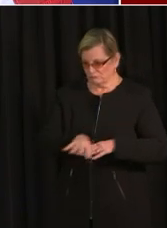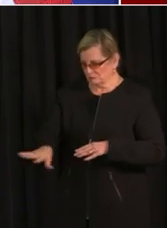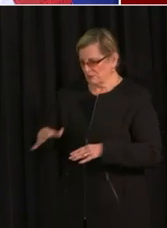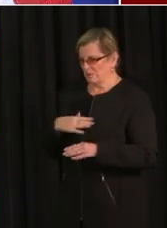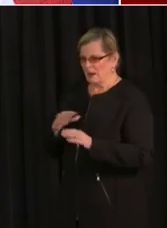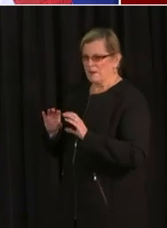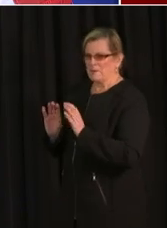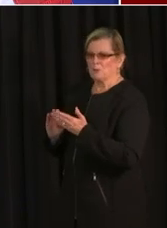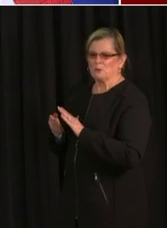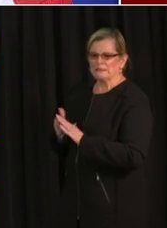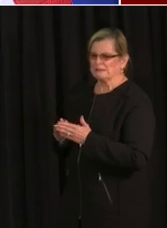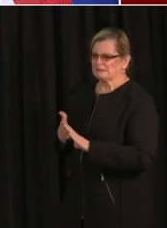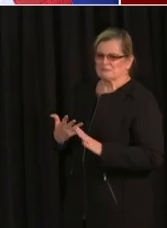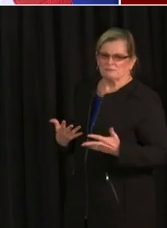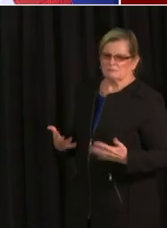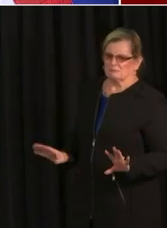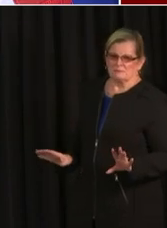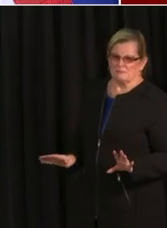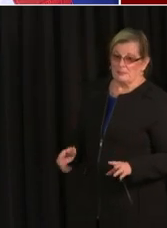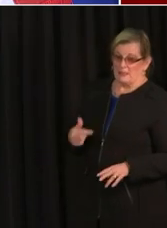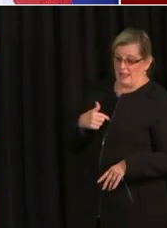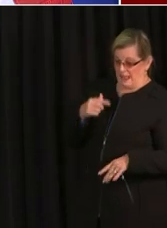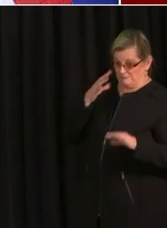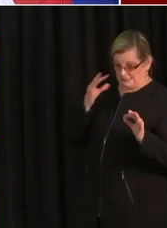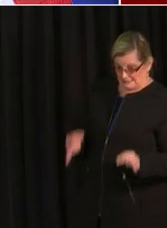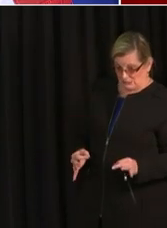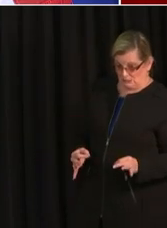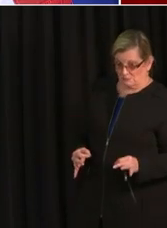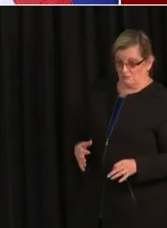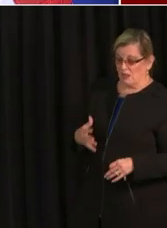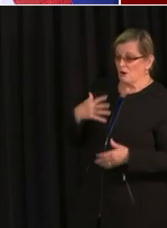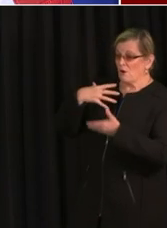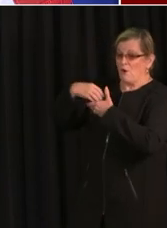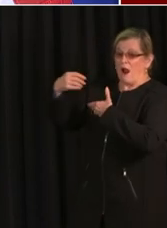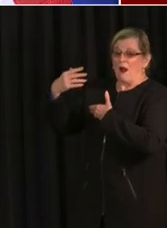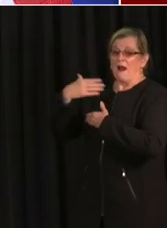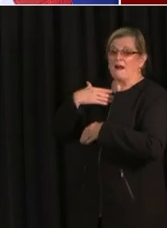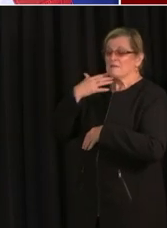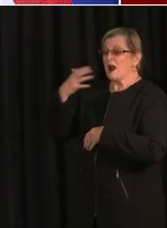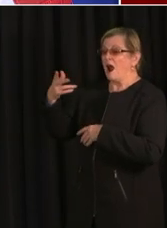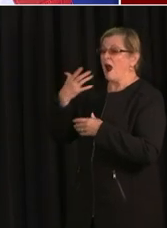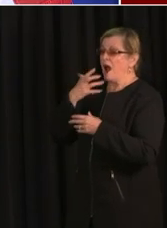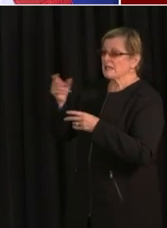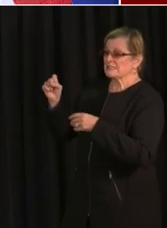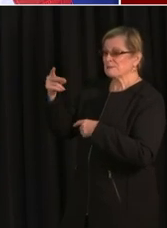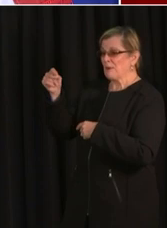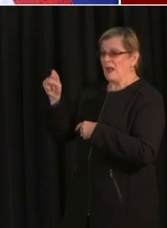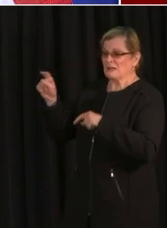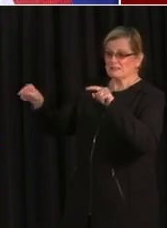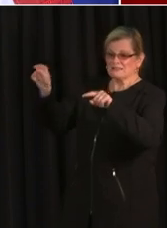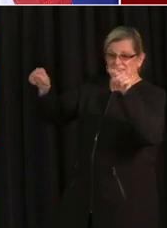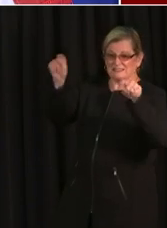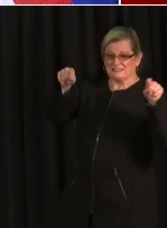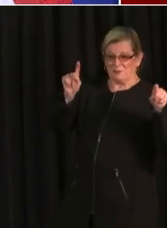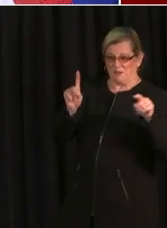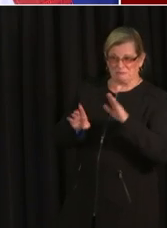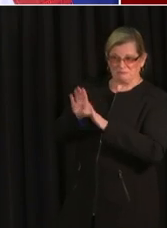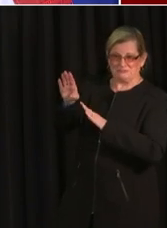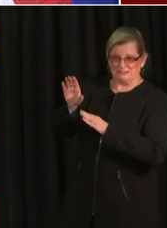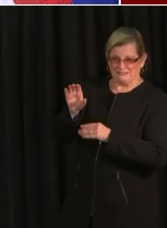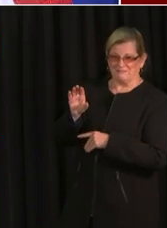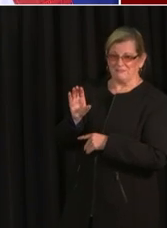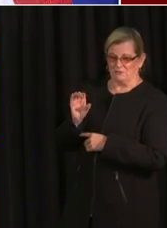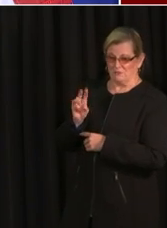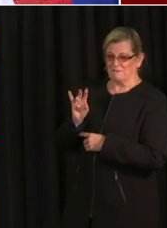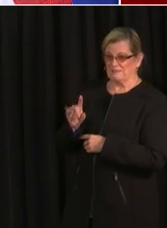I make that decision to make that non-essential trip to a hot spot, I have to also be prepared to